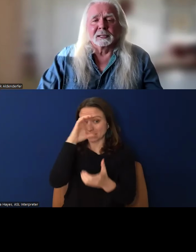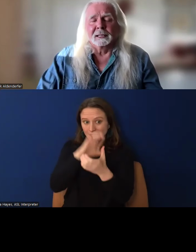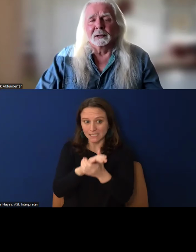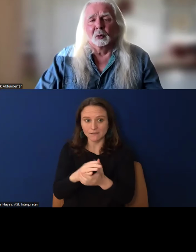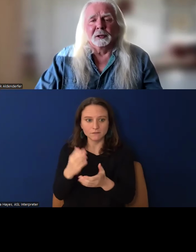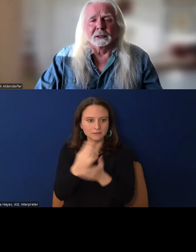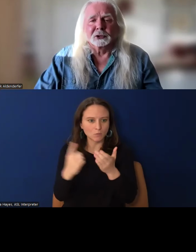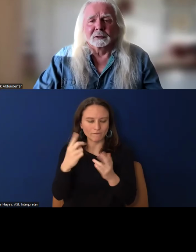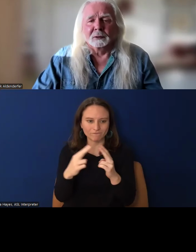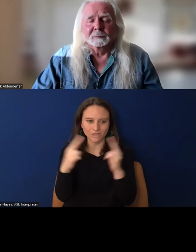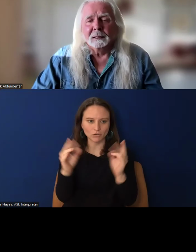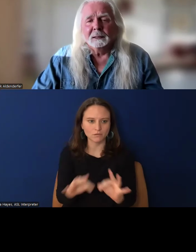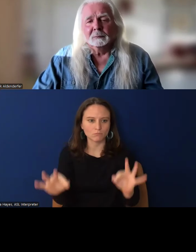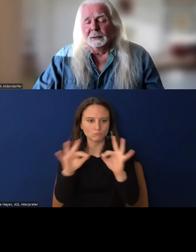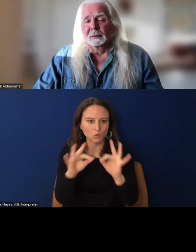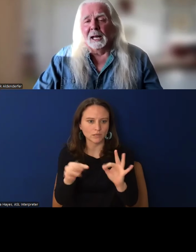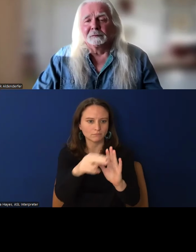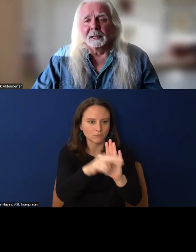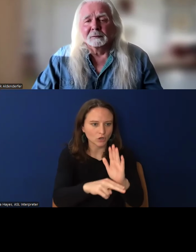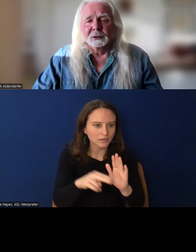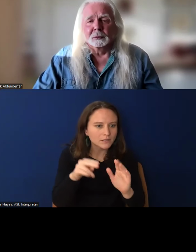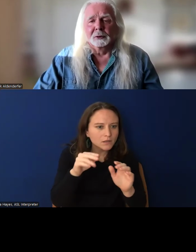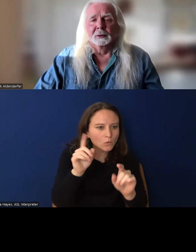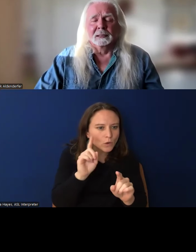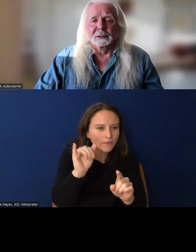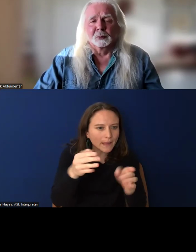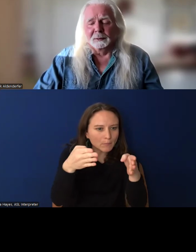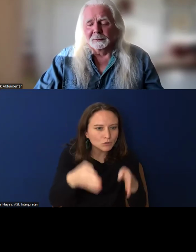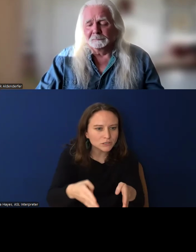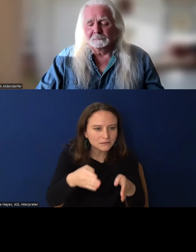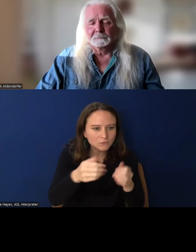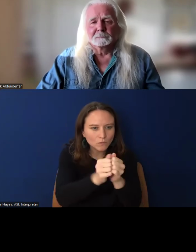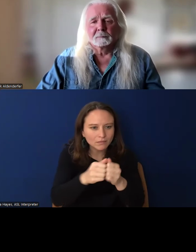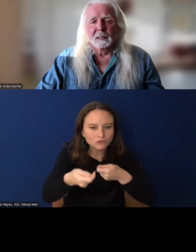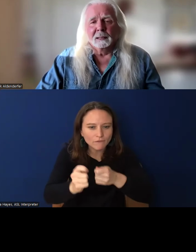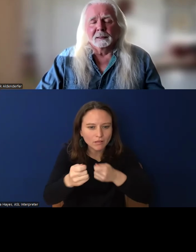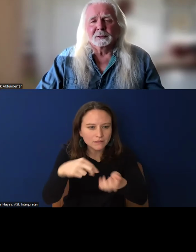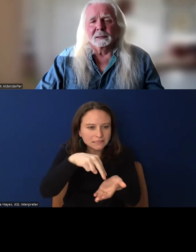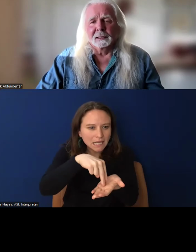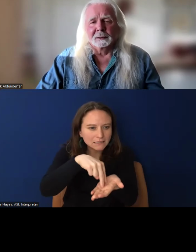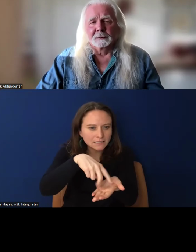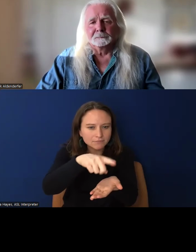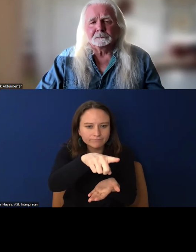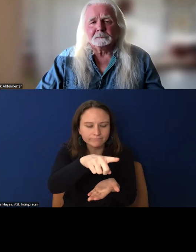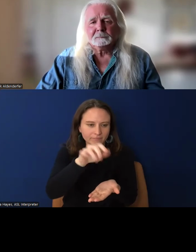is standing holding this shovel. We don't have that individual, though, at this point. There's the